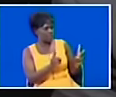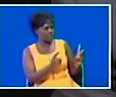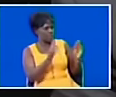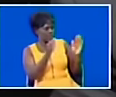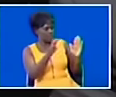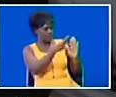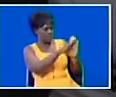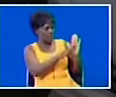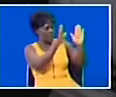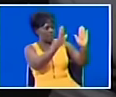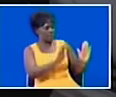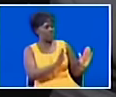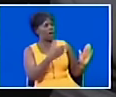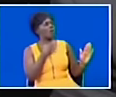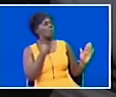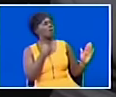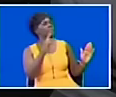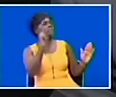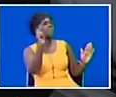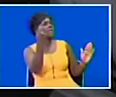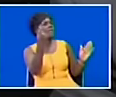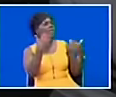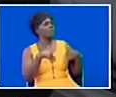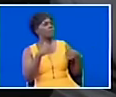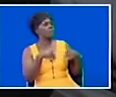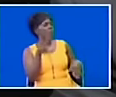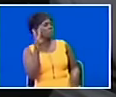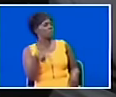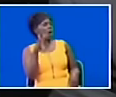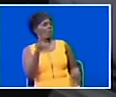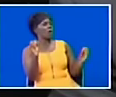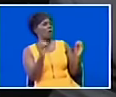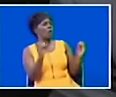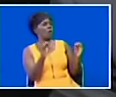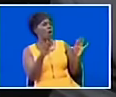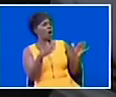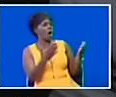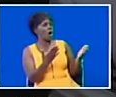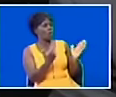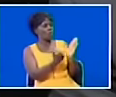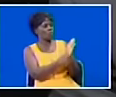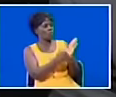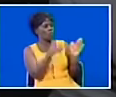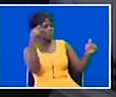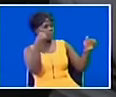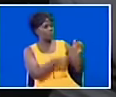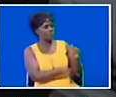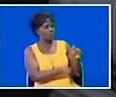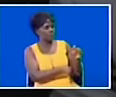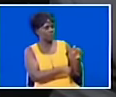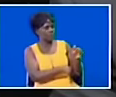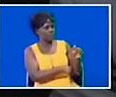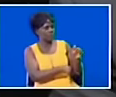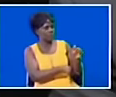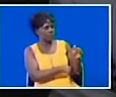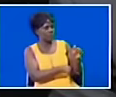significant, I want Kenyans not to underestimate how deep the hole that they are in